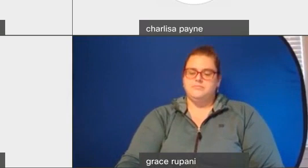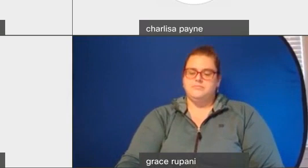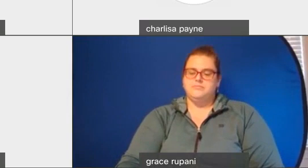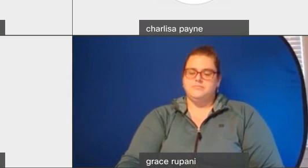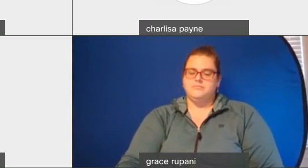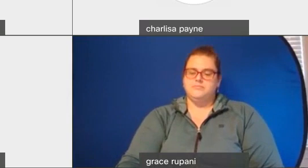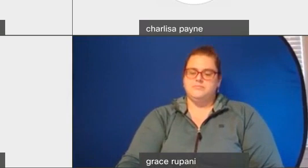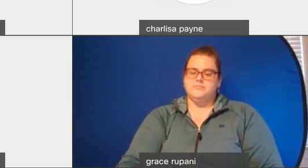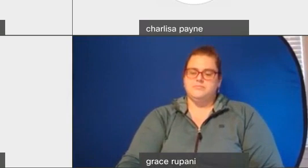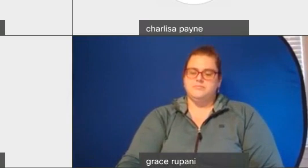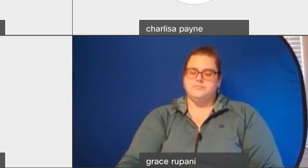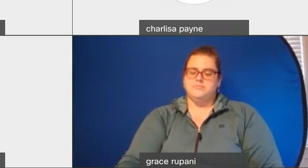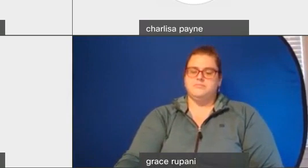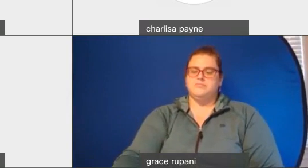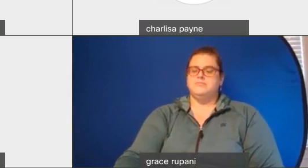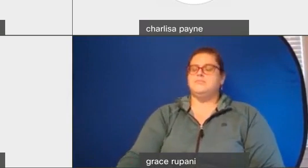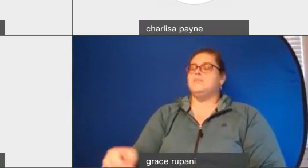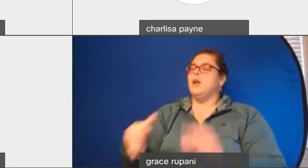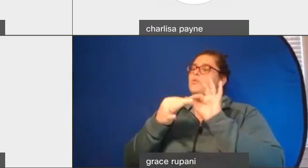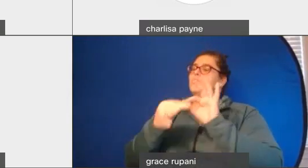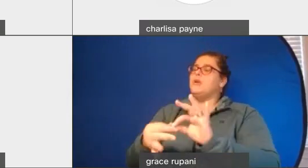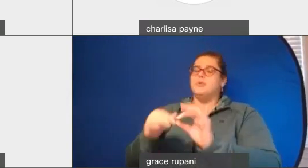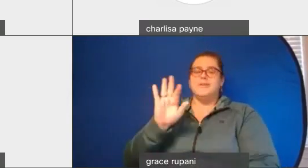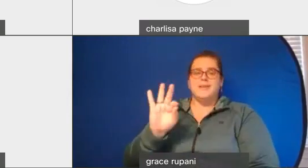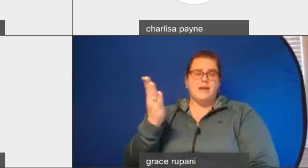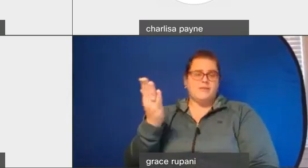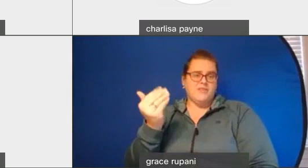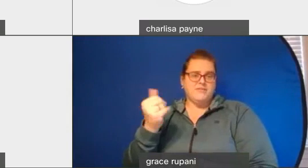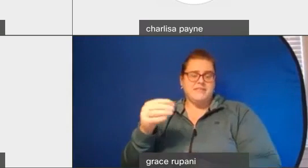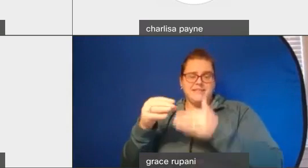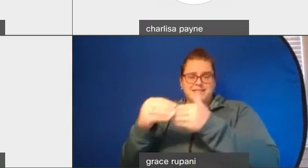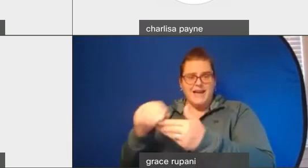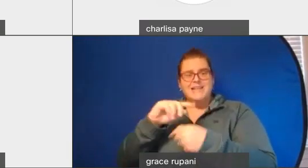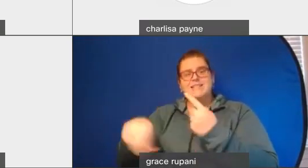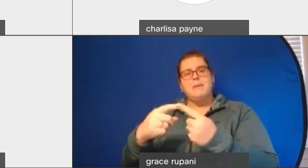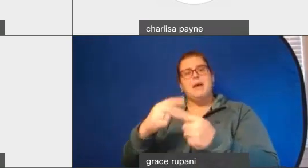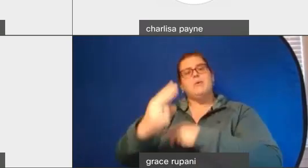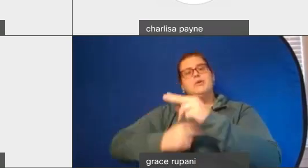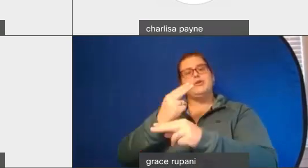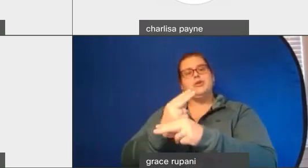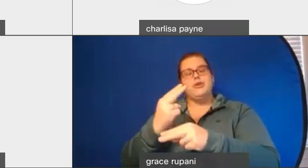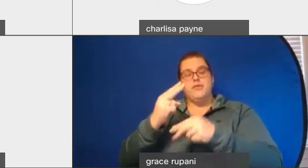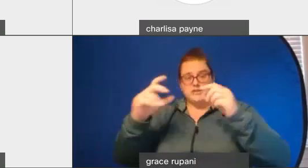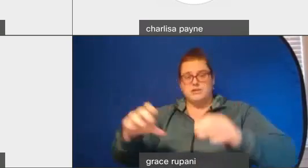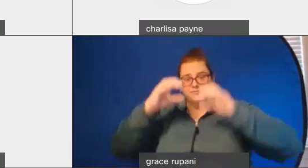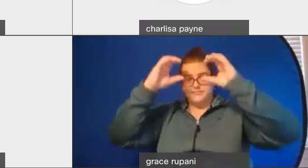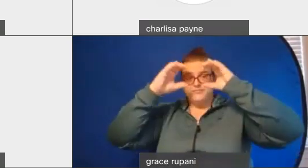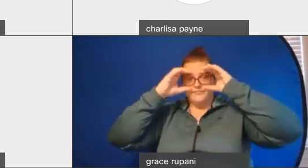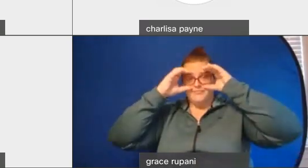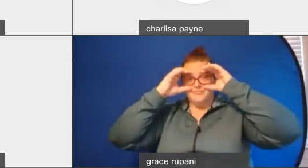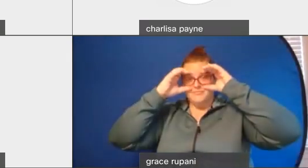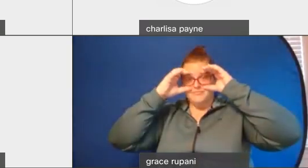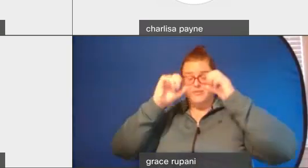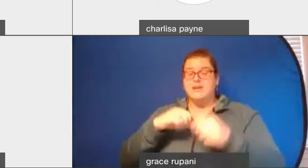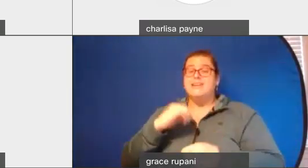9/15/20 guidance from DC Health about universal eye protection, are these required to be worn when providing direct